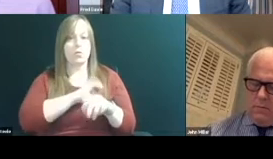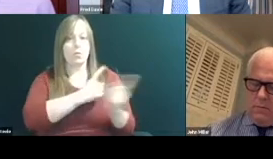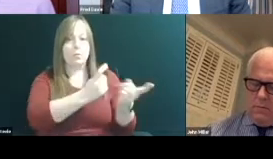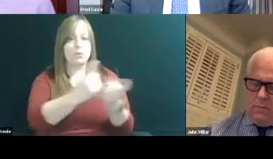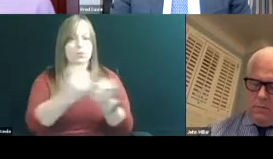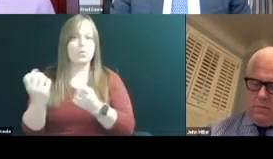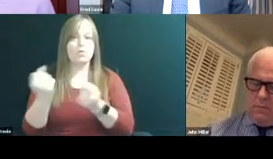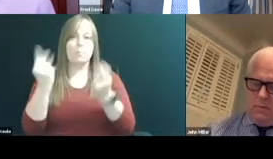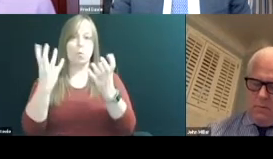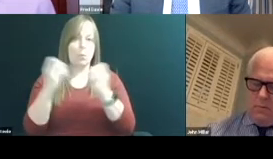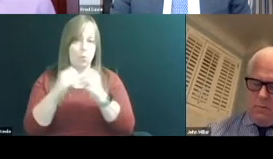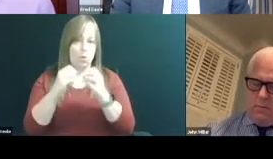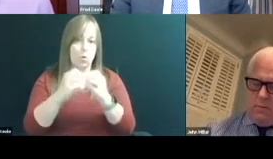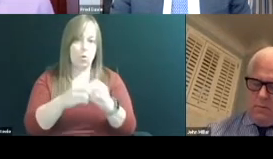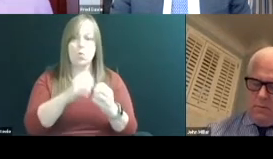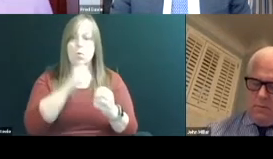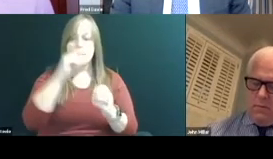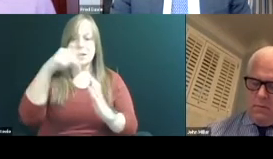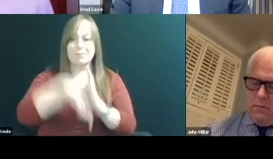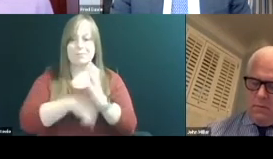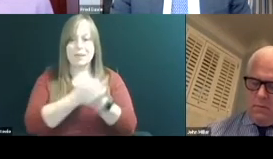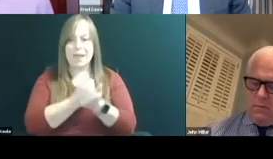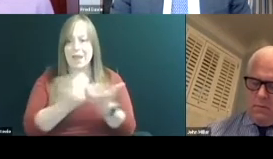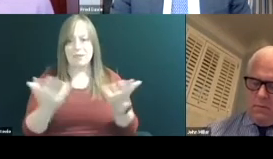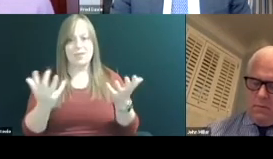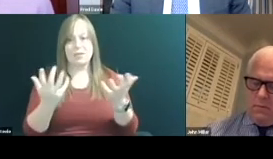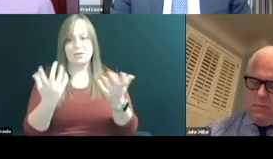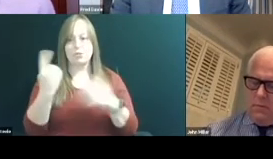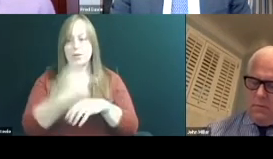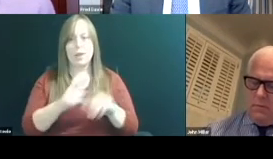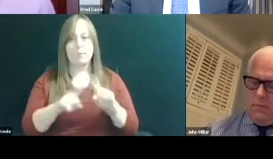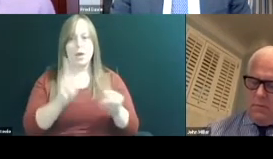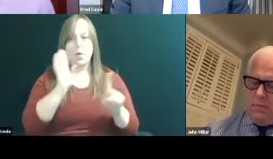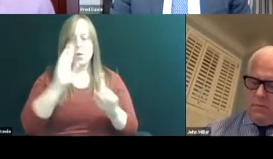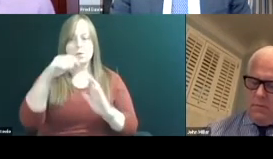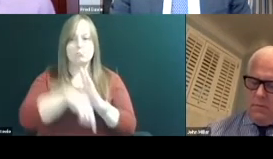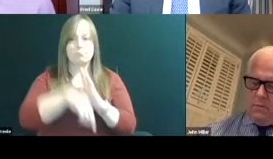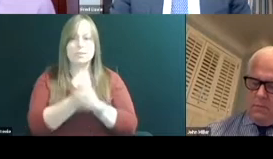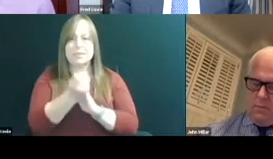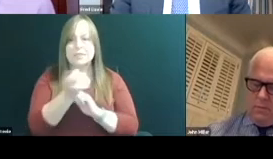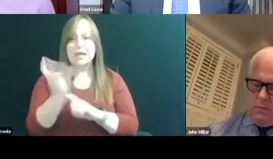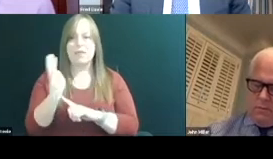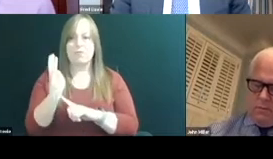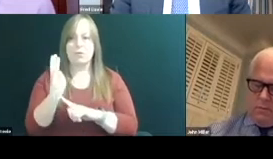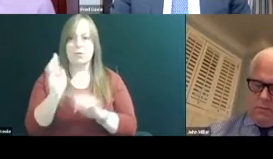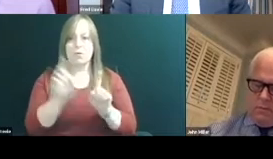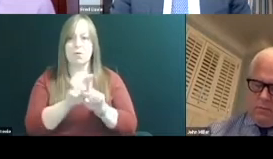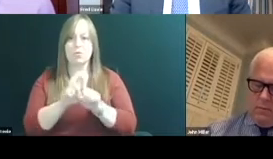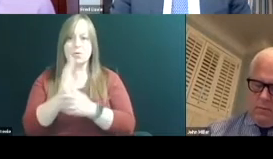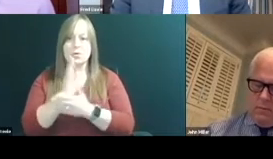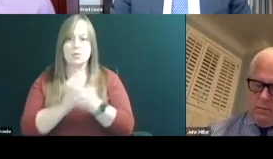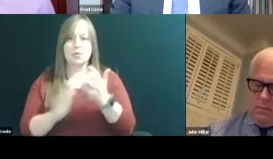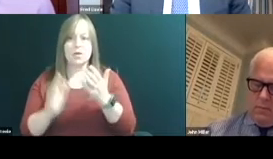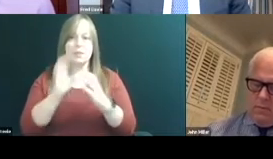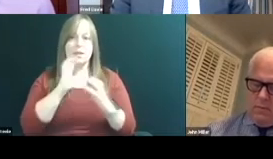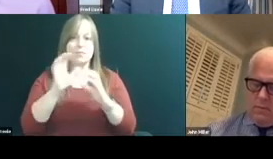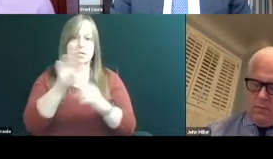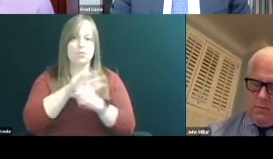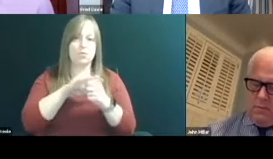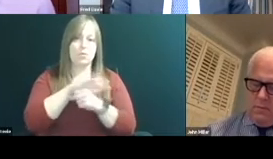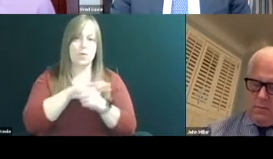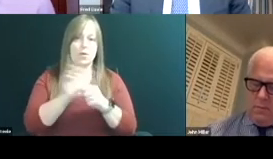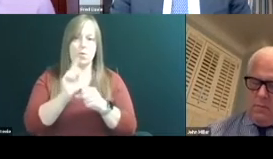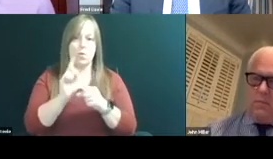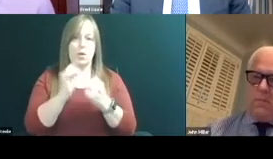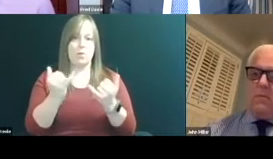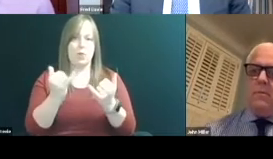and much, much more. We won't be able to get into every single one today, but we will get into several and also some of the conversation around where things